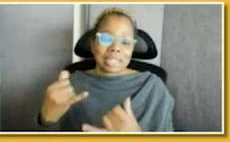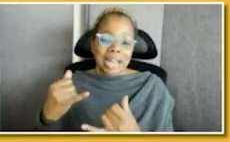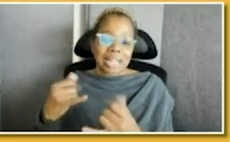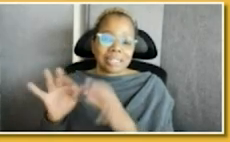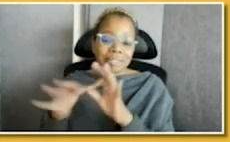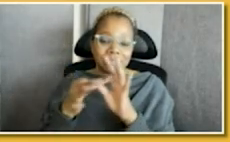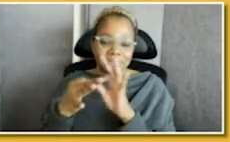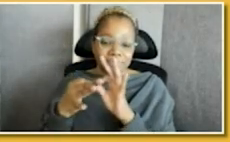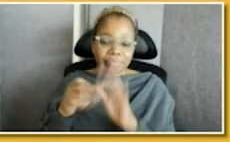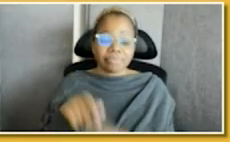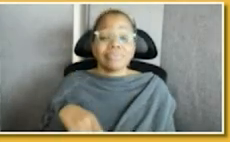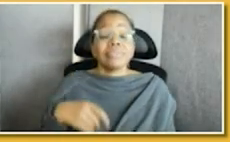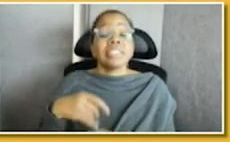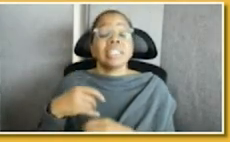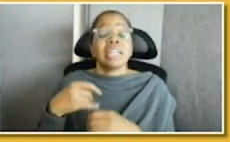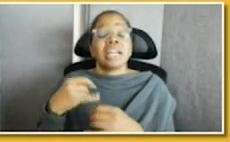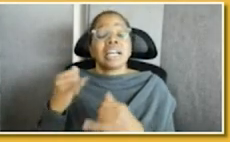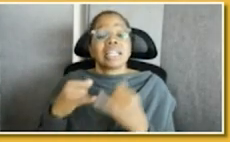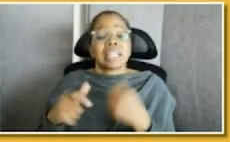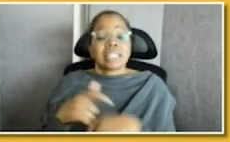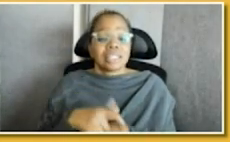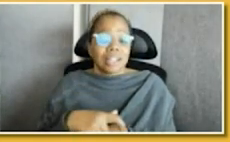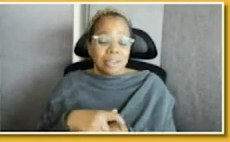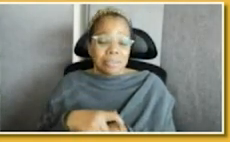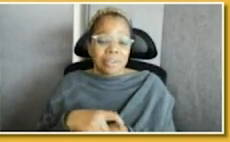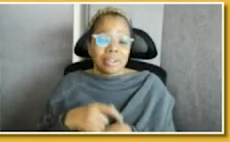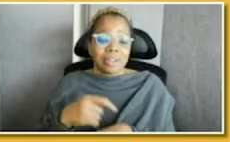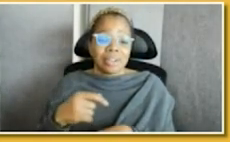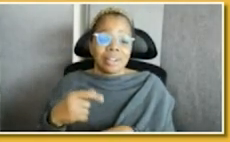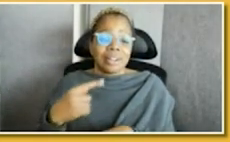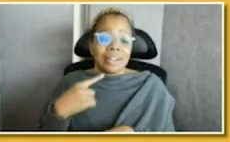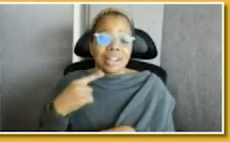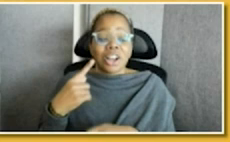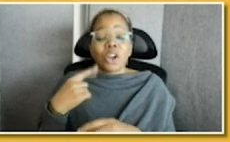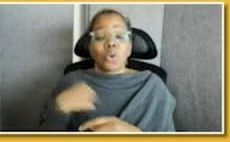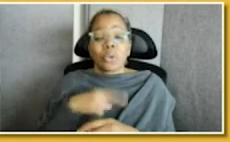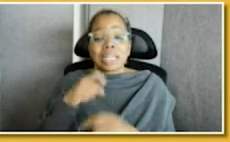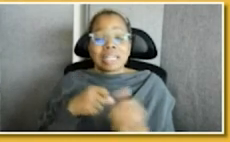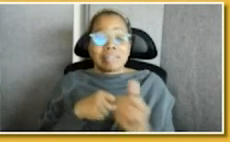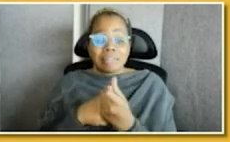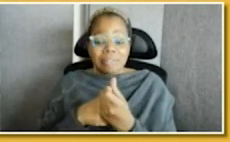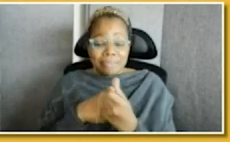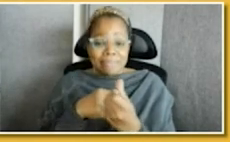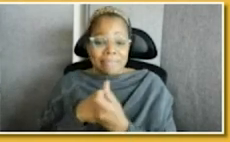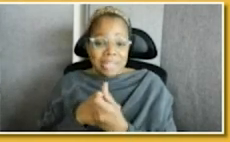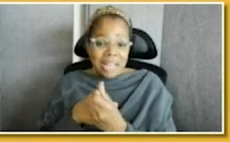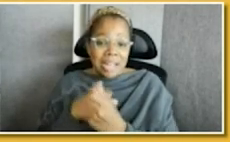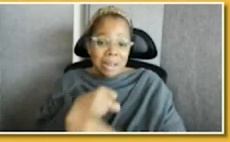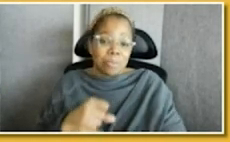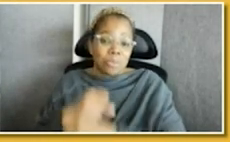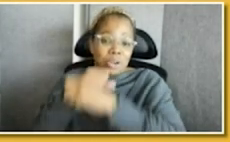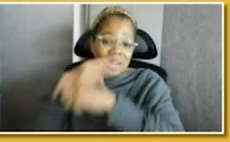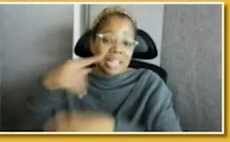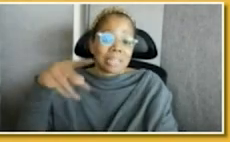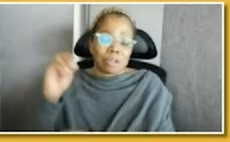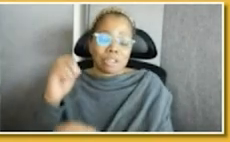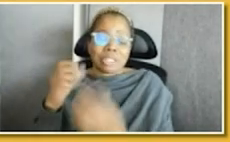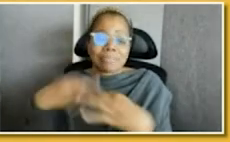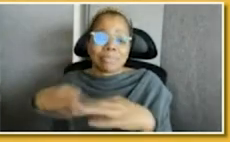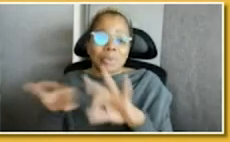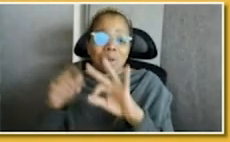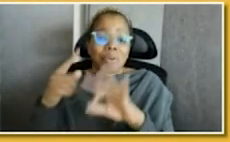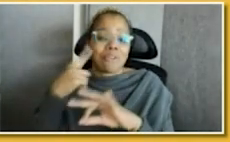one last time, I just want to underscore, we really need to advocate for protecting a postal service that is critical to our well-being and our civic